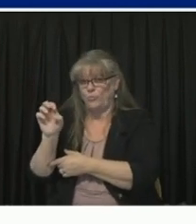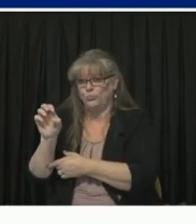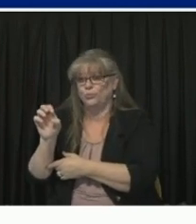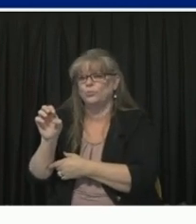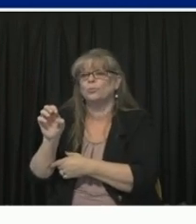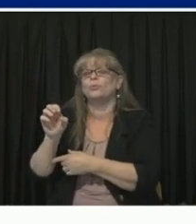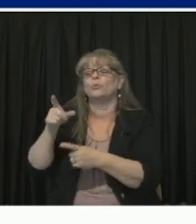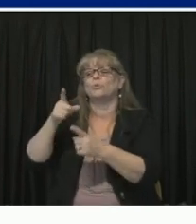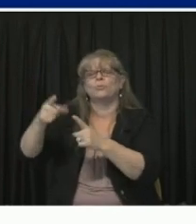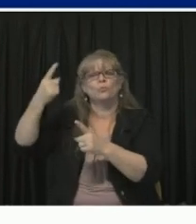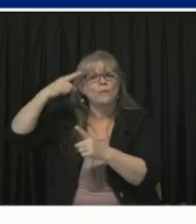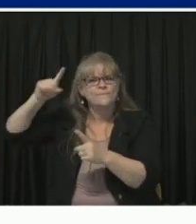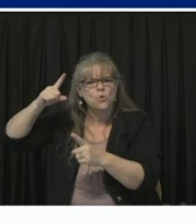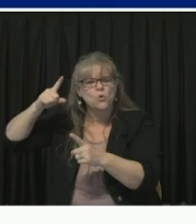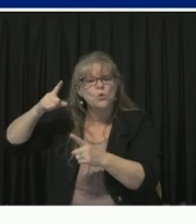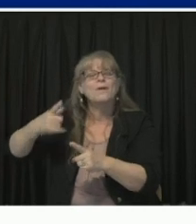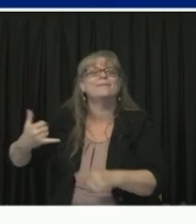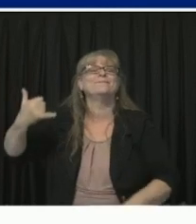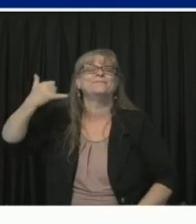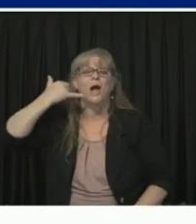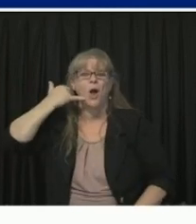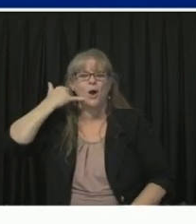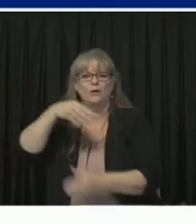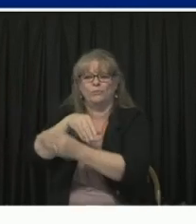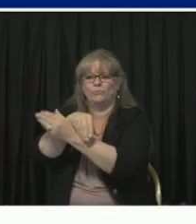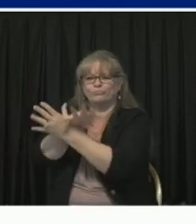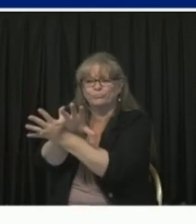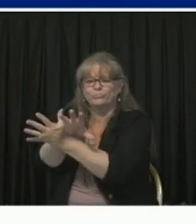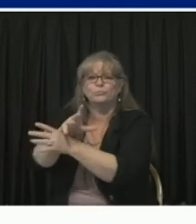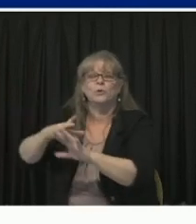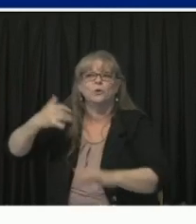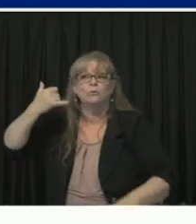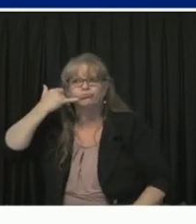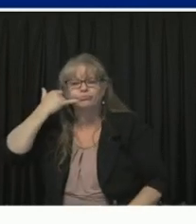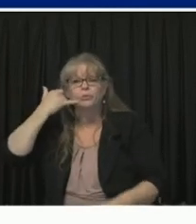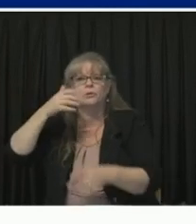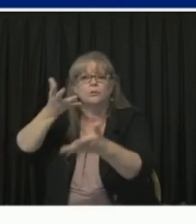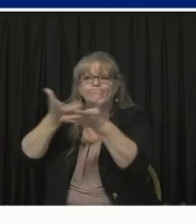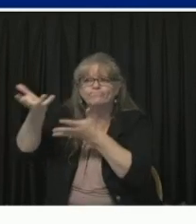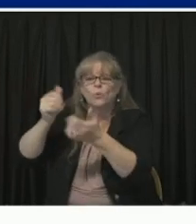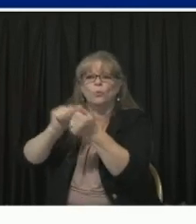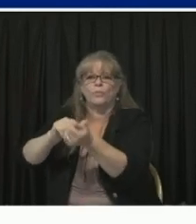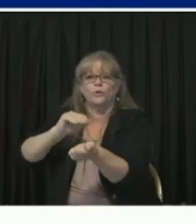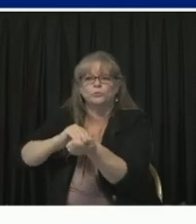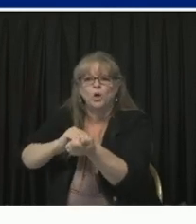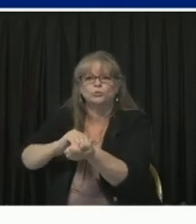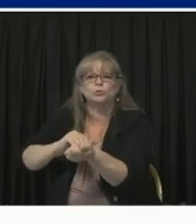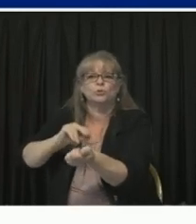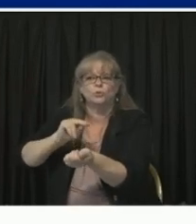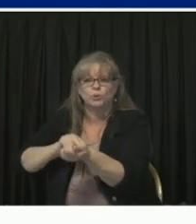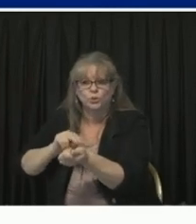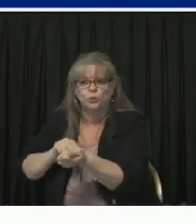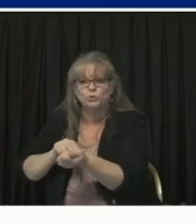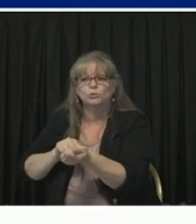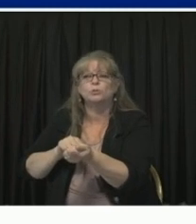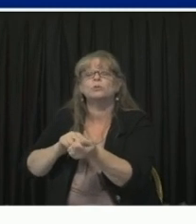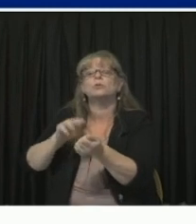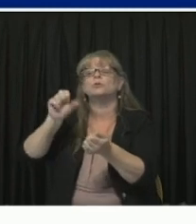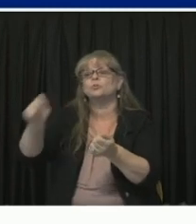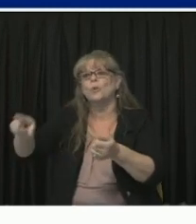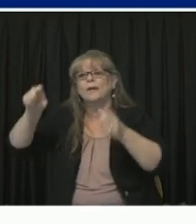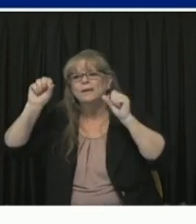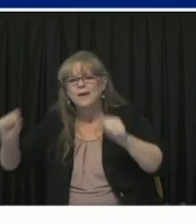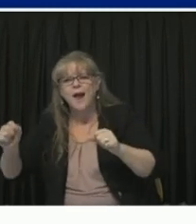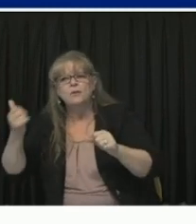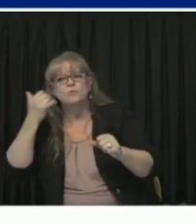more telehealth, telemedicine possibilities for Coloradans to help make sure that we can get more of our medical care needs met without